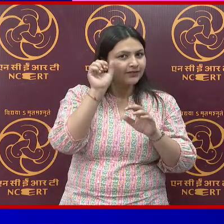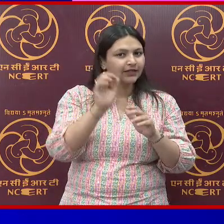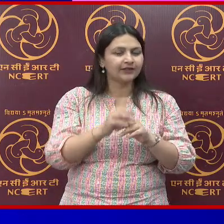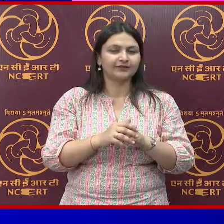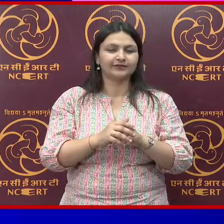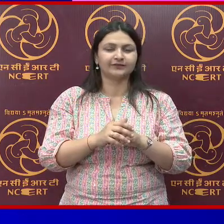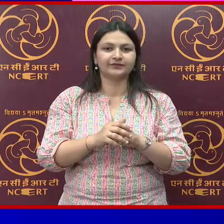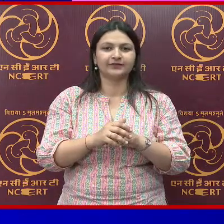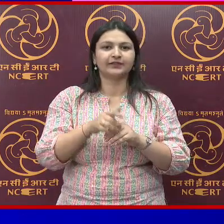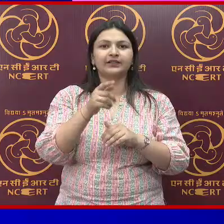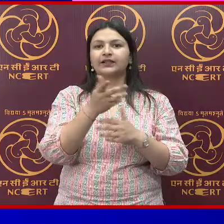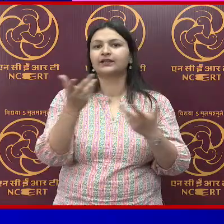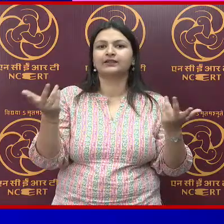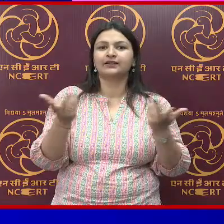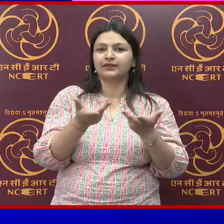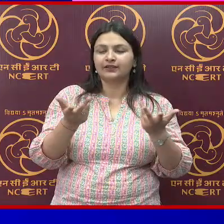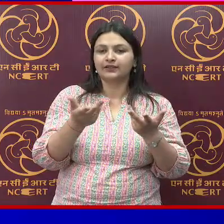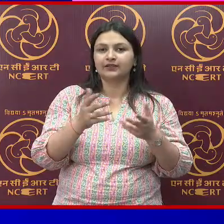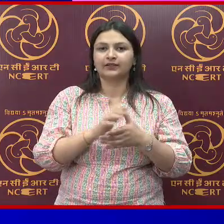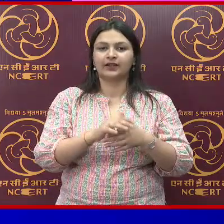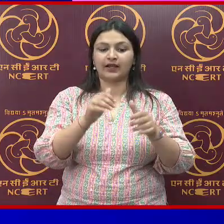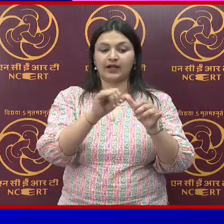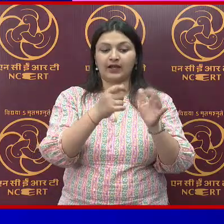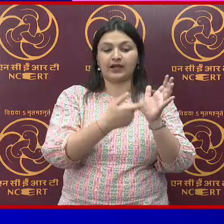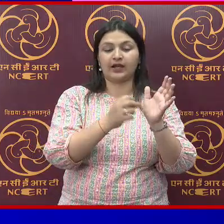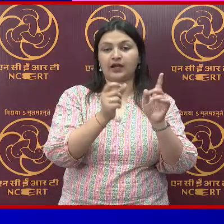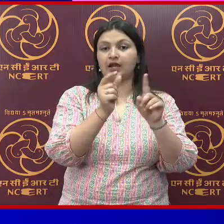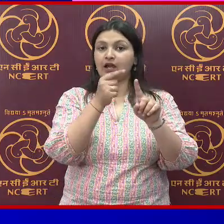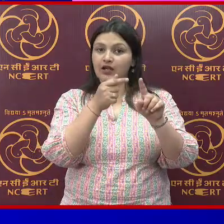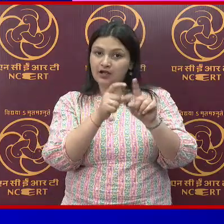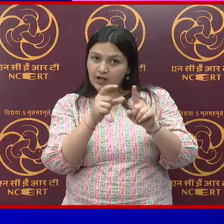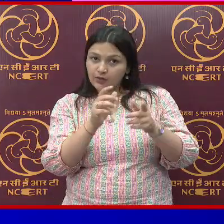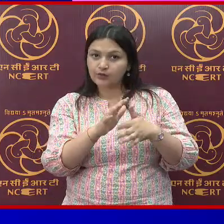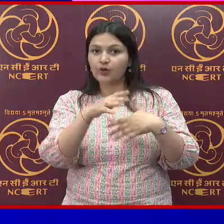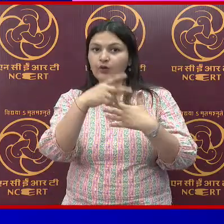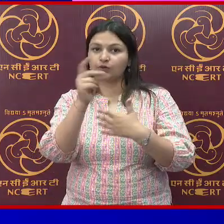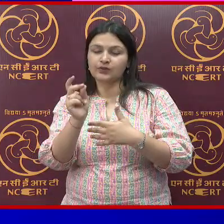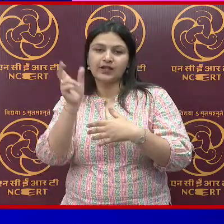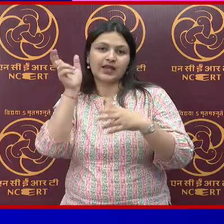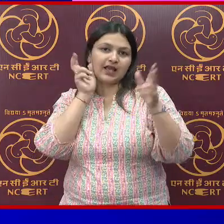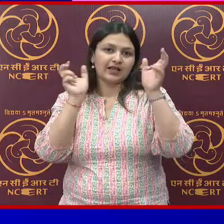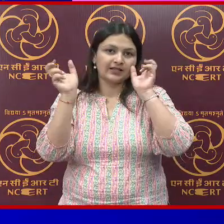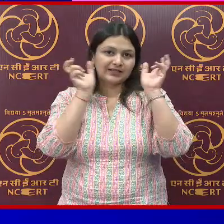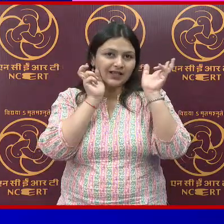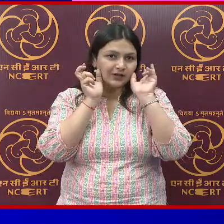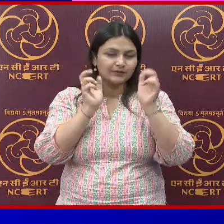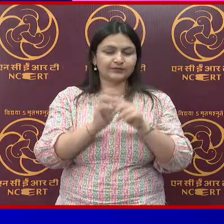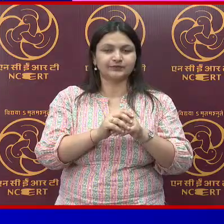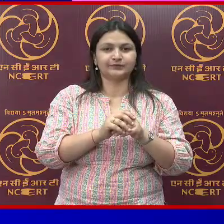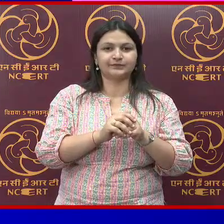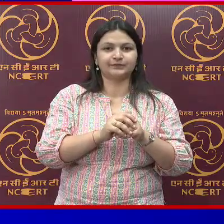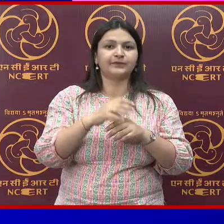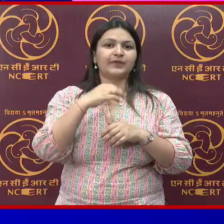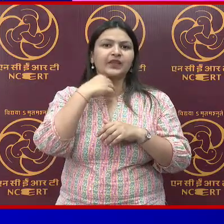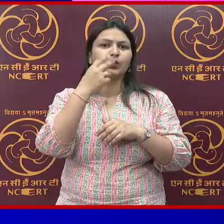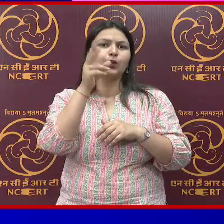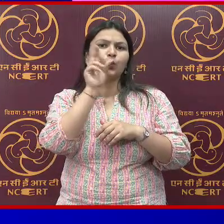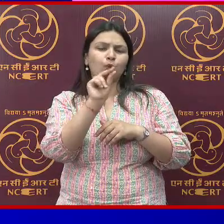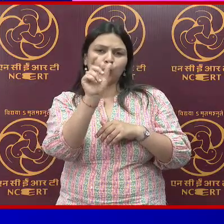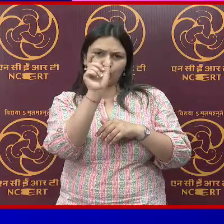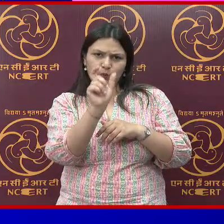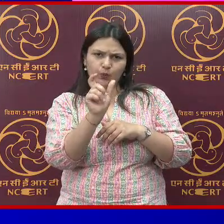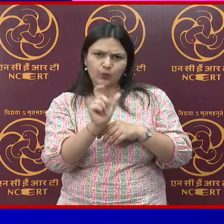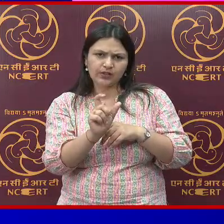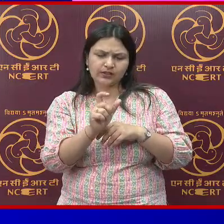I can tell you it is around and sound. Yes. So, here when the child is able to know the rhyming words, you can hide the